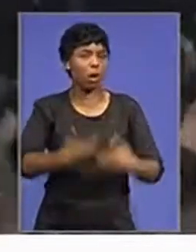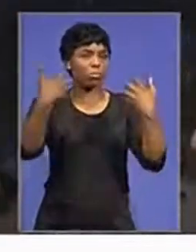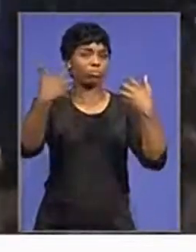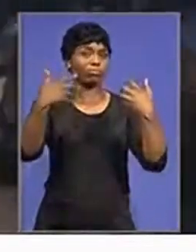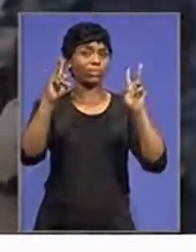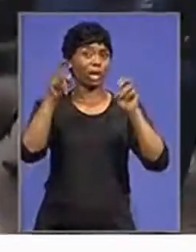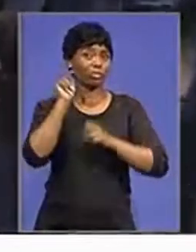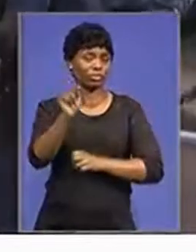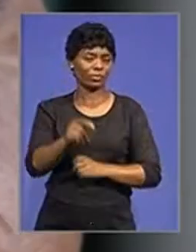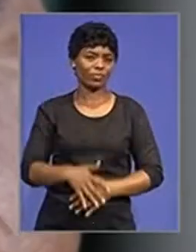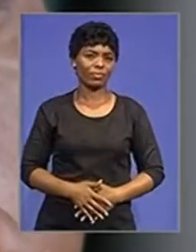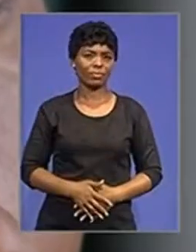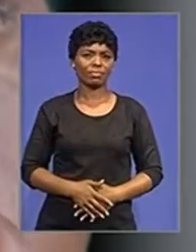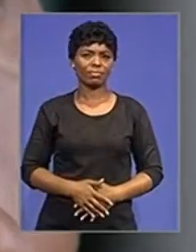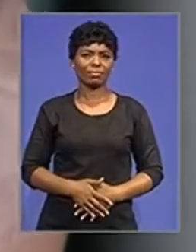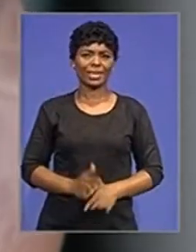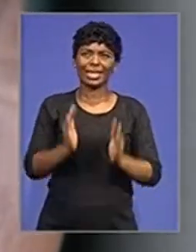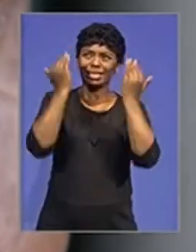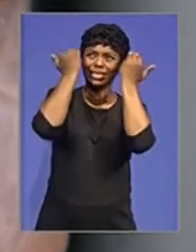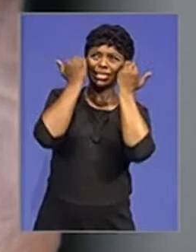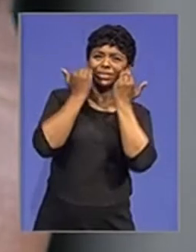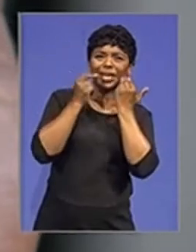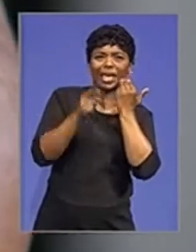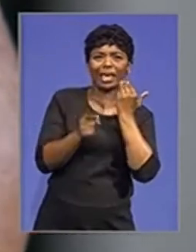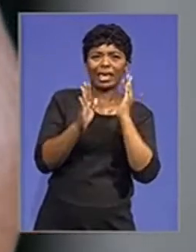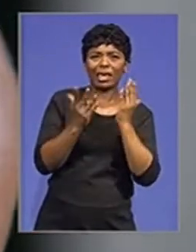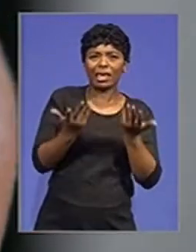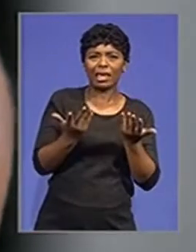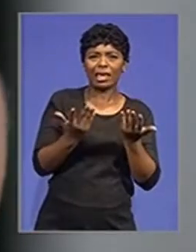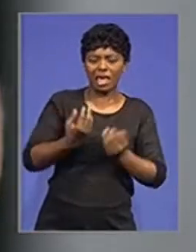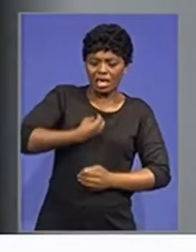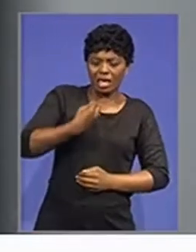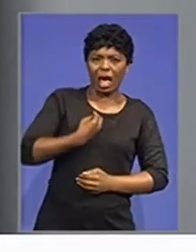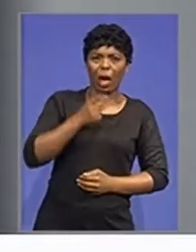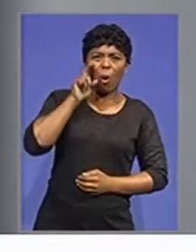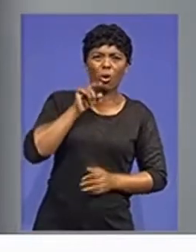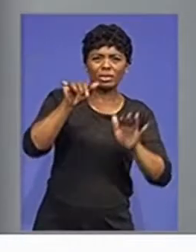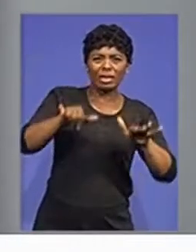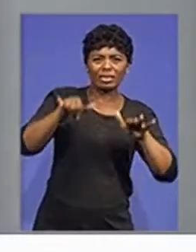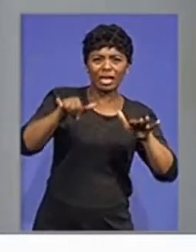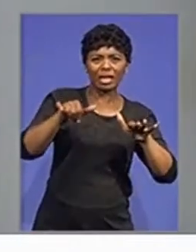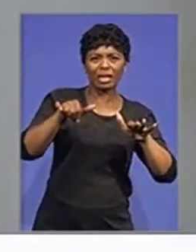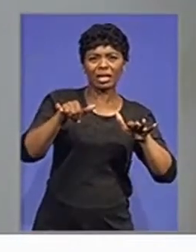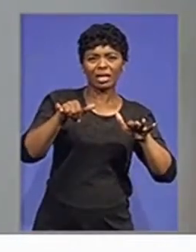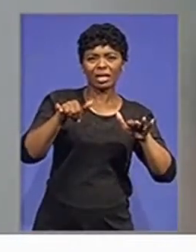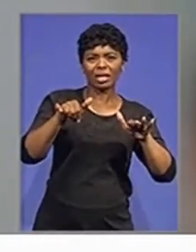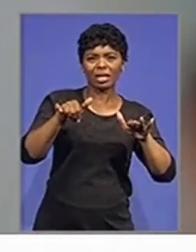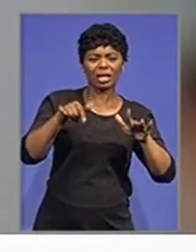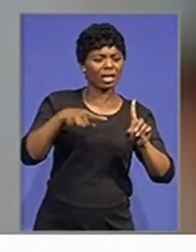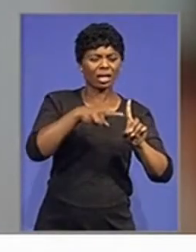justify a young innocent boy, 16-year-old? He does nobody nothing.